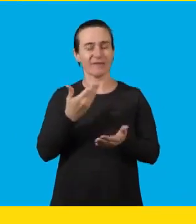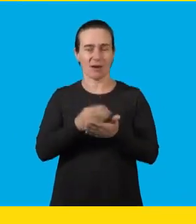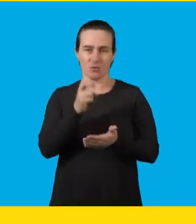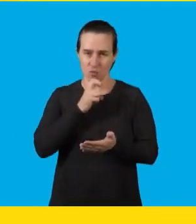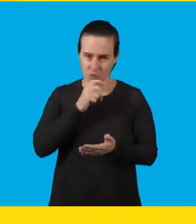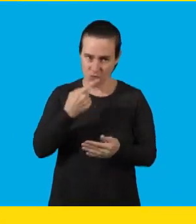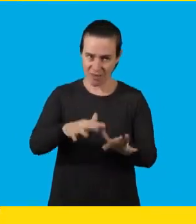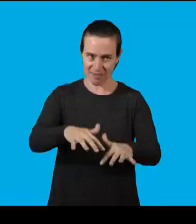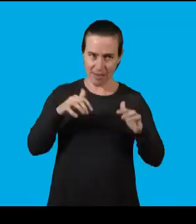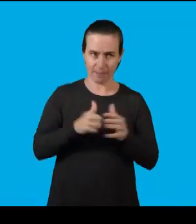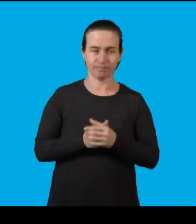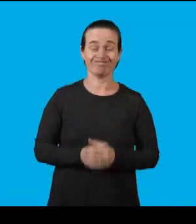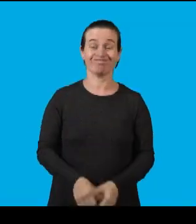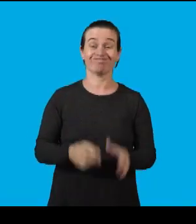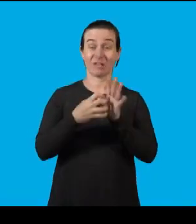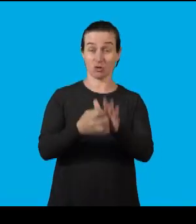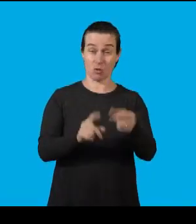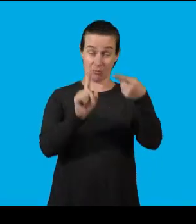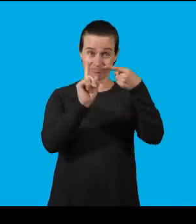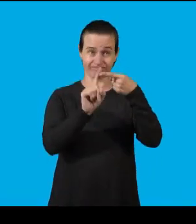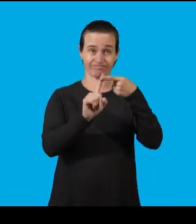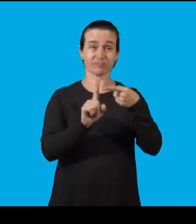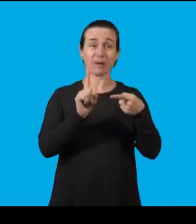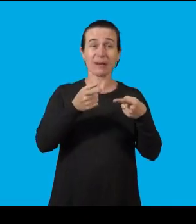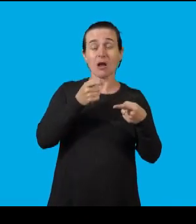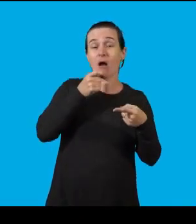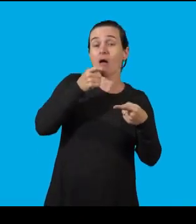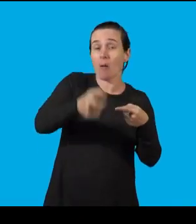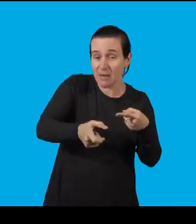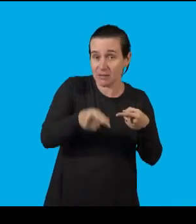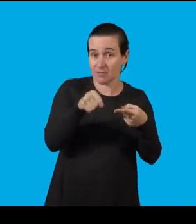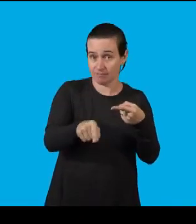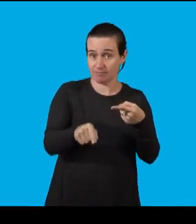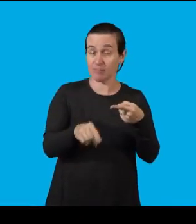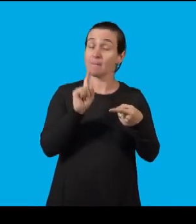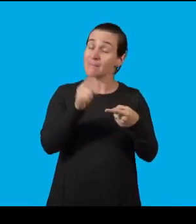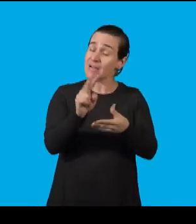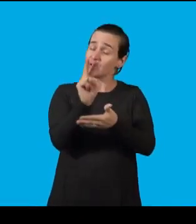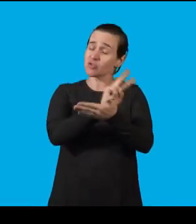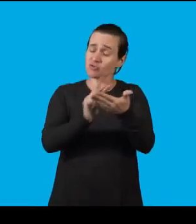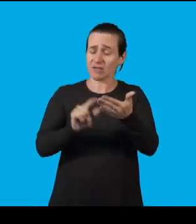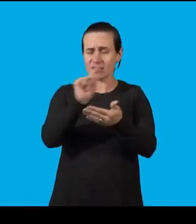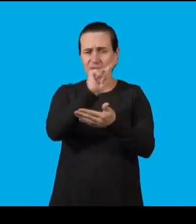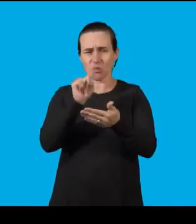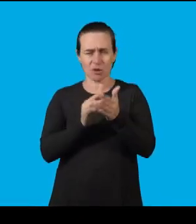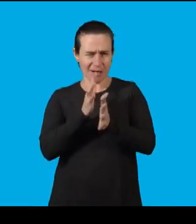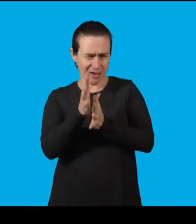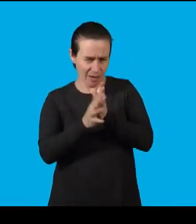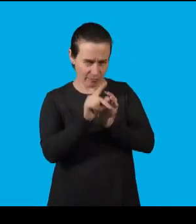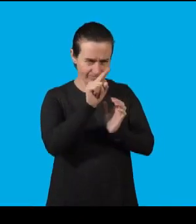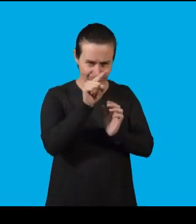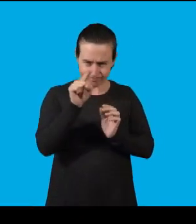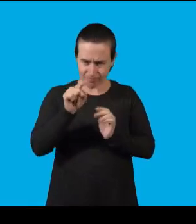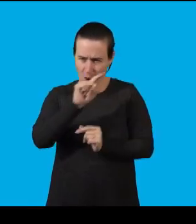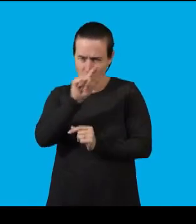those skills. The first example says you need to comment. Remember again, it's very important to read your questions and do